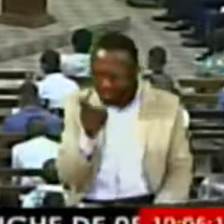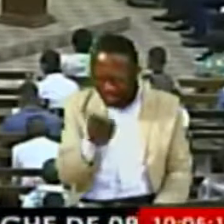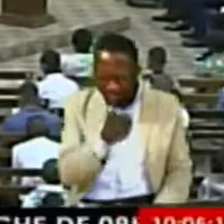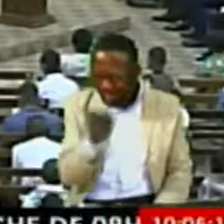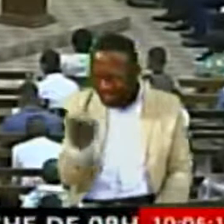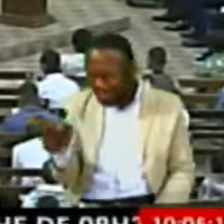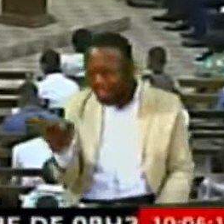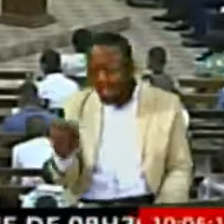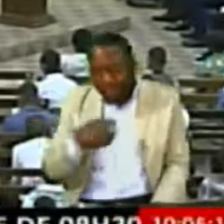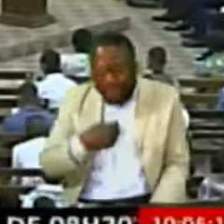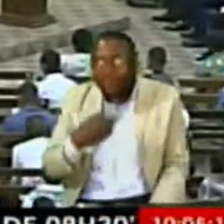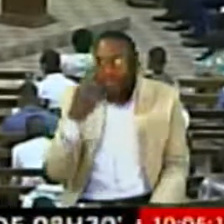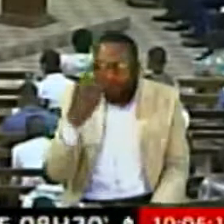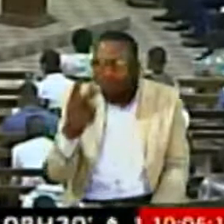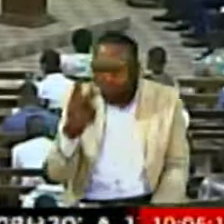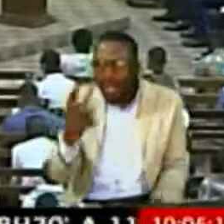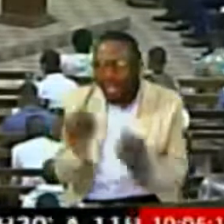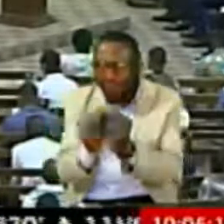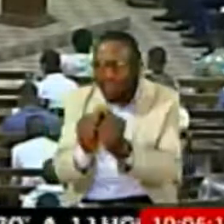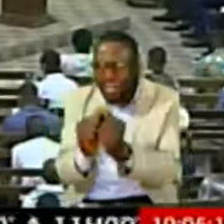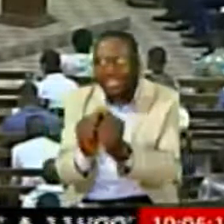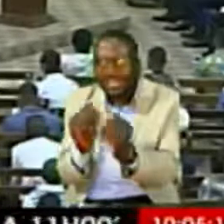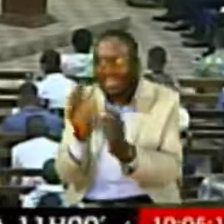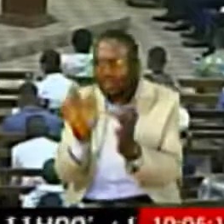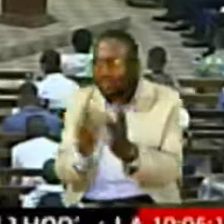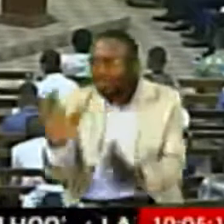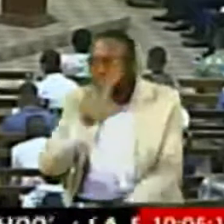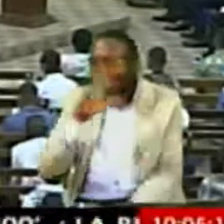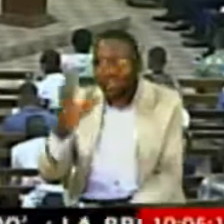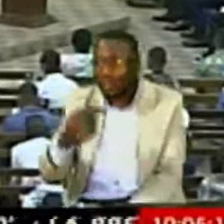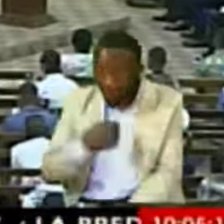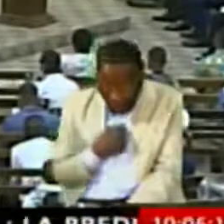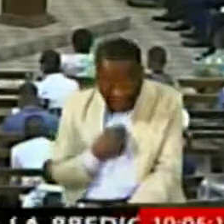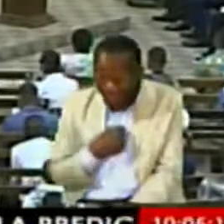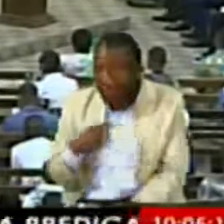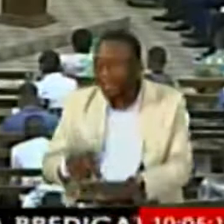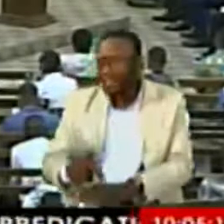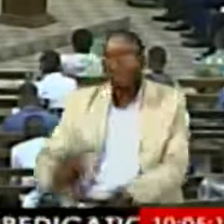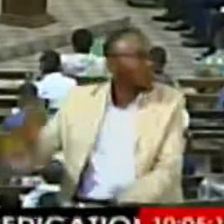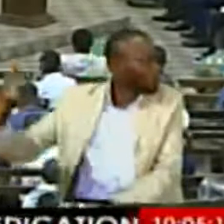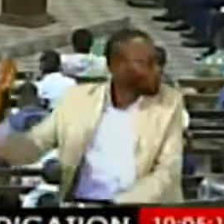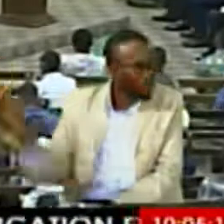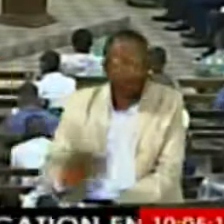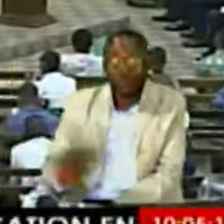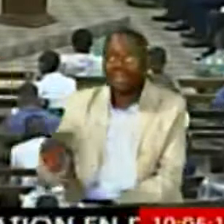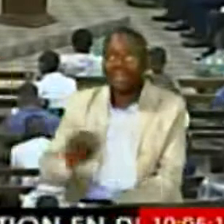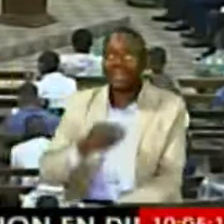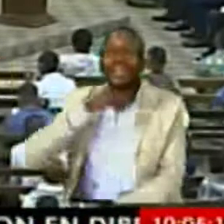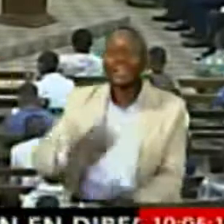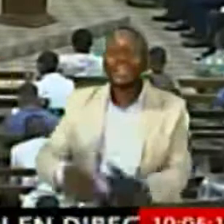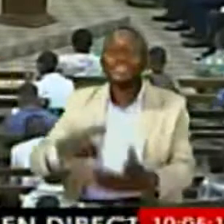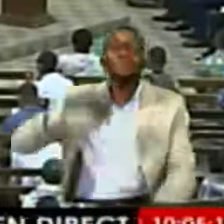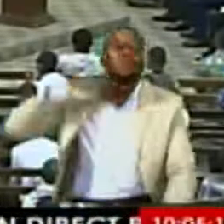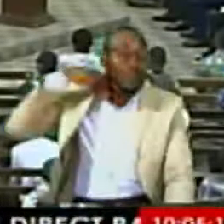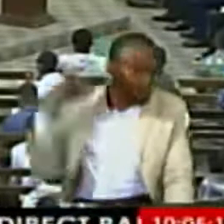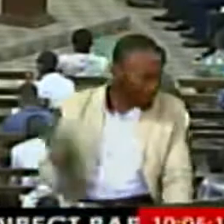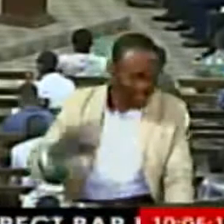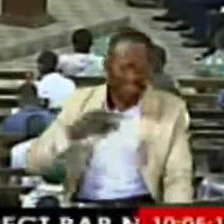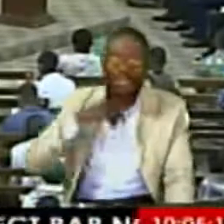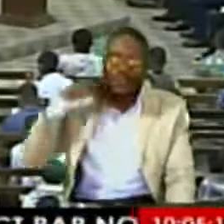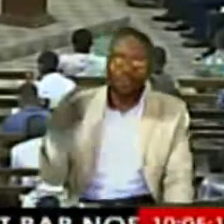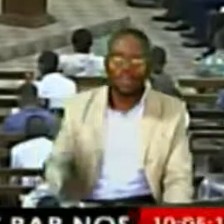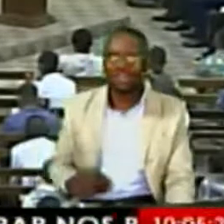Je t'ai vu dans le champ. I saw you in the il field. Il dit, non. He said, no. Il commence à jurer. He started swearing.